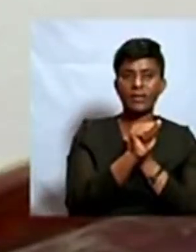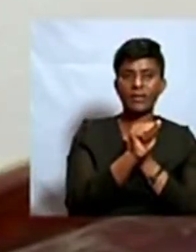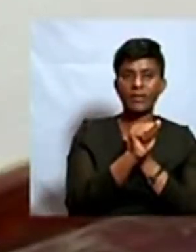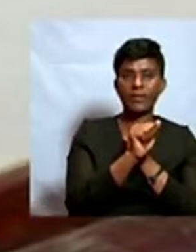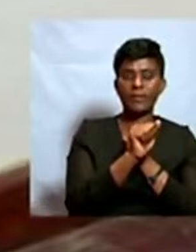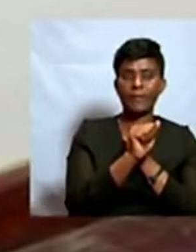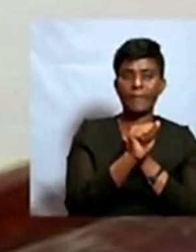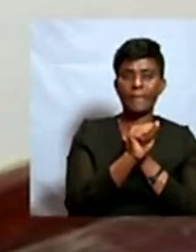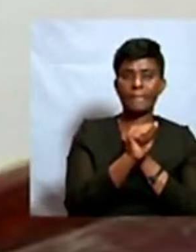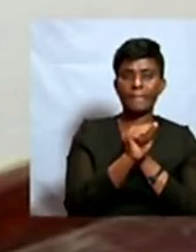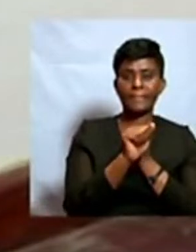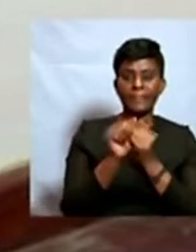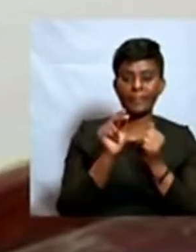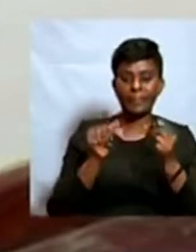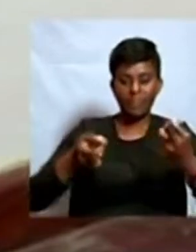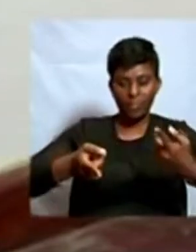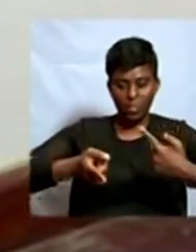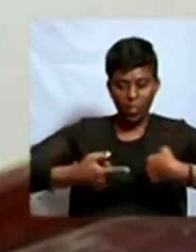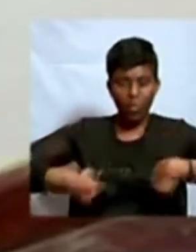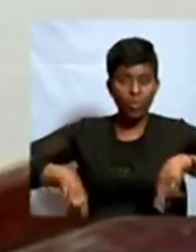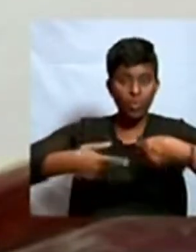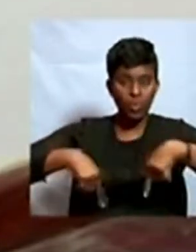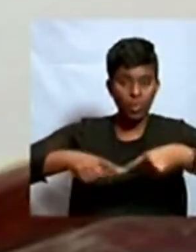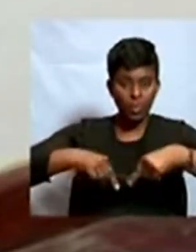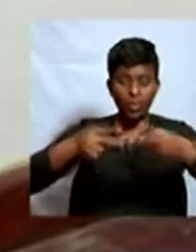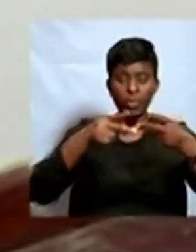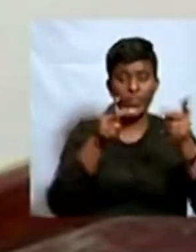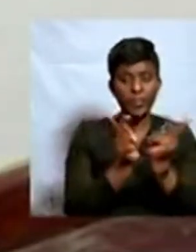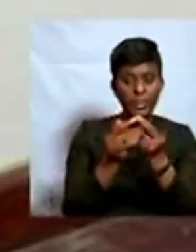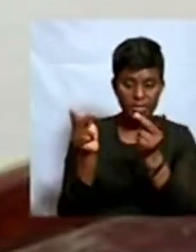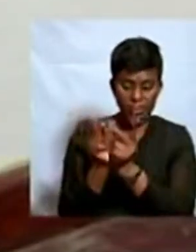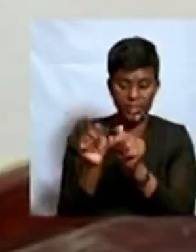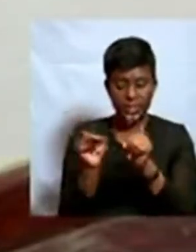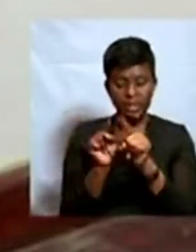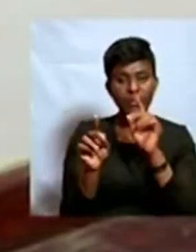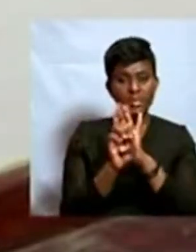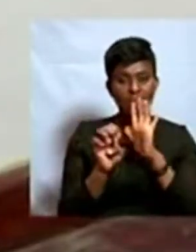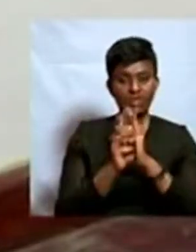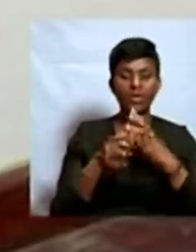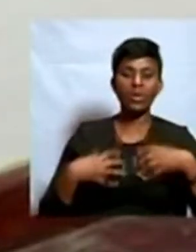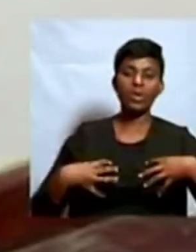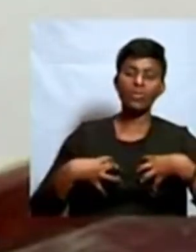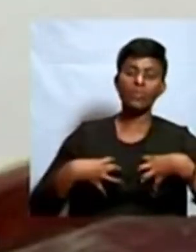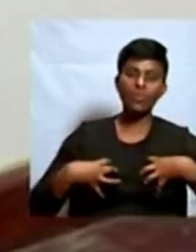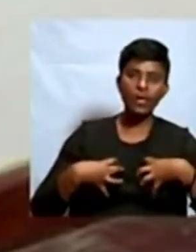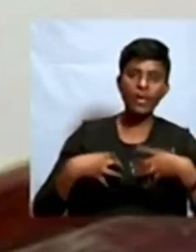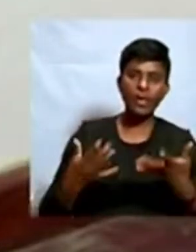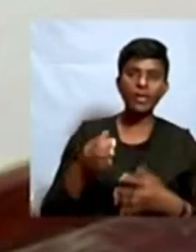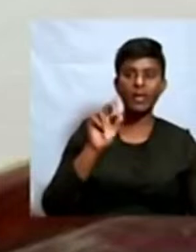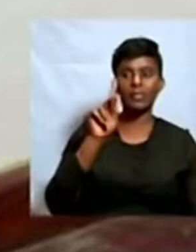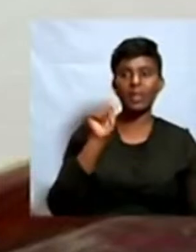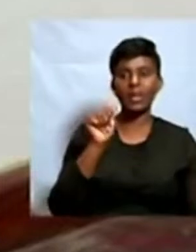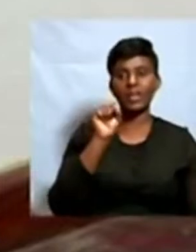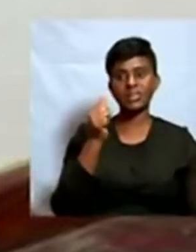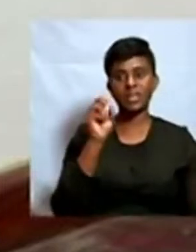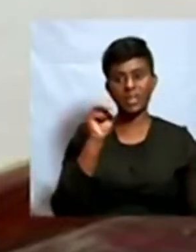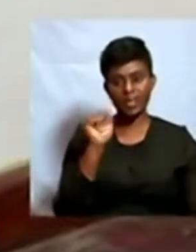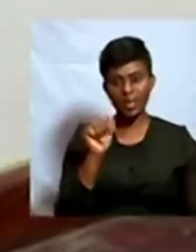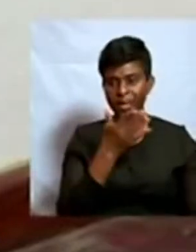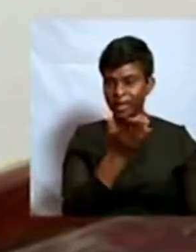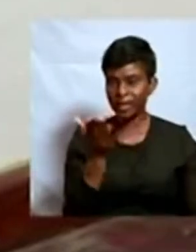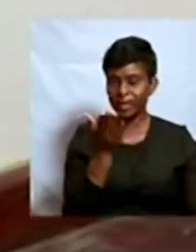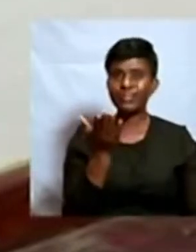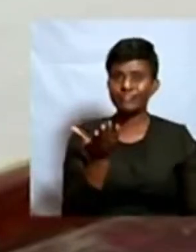Other domestic points like Mfwe, Kasama, are these